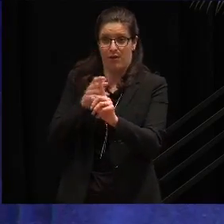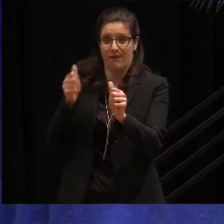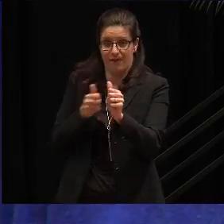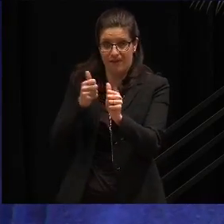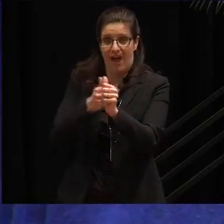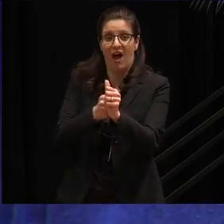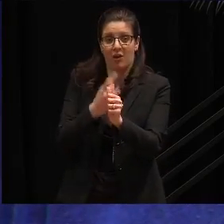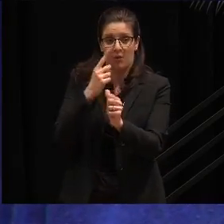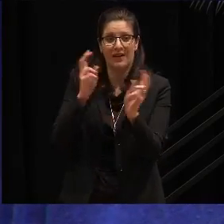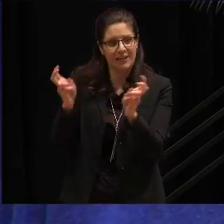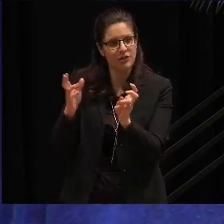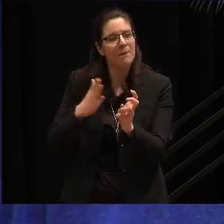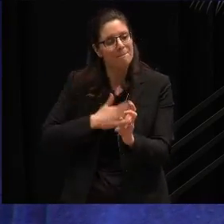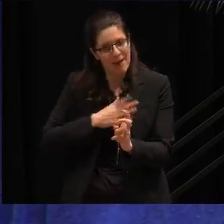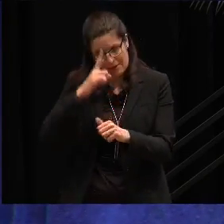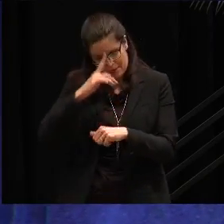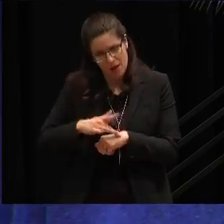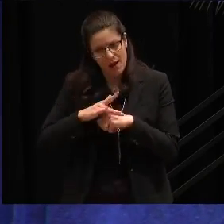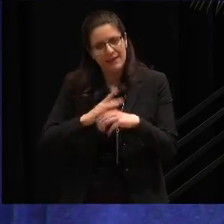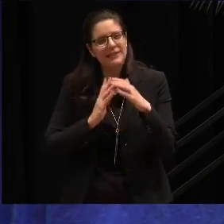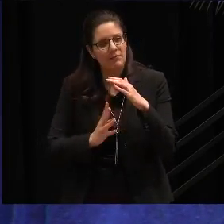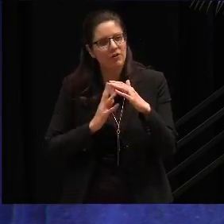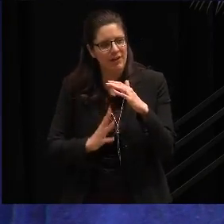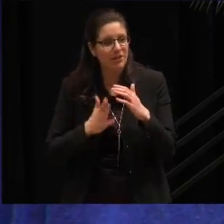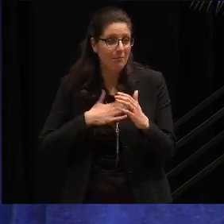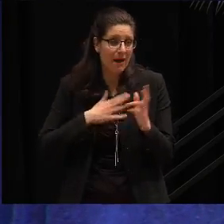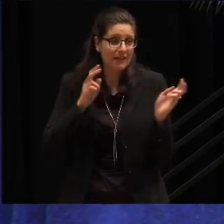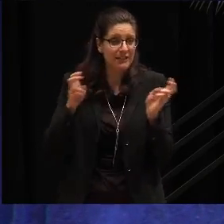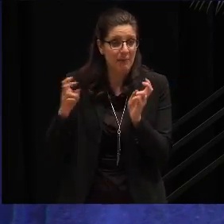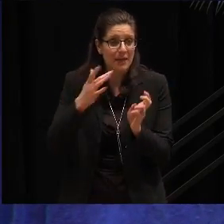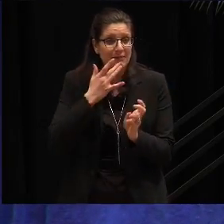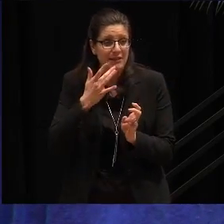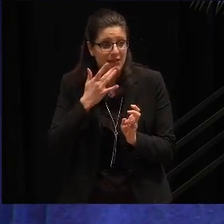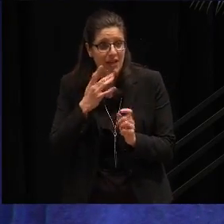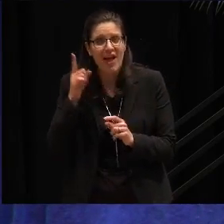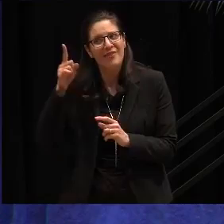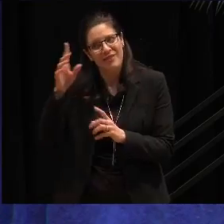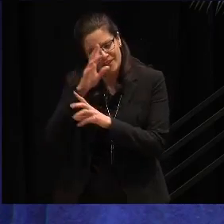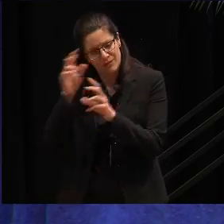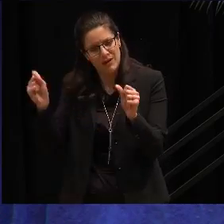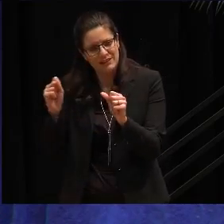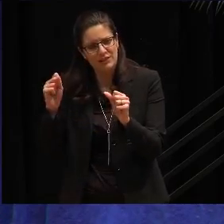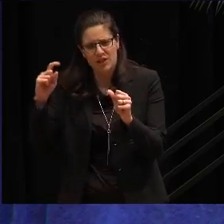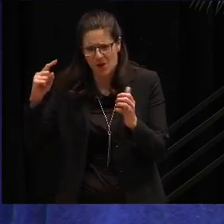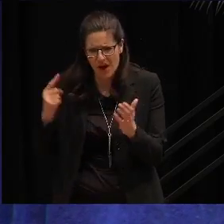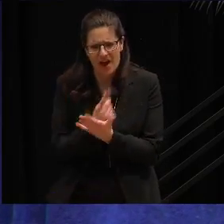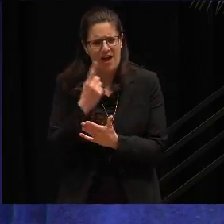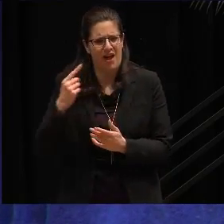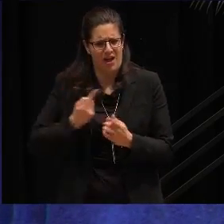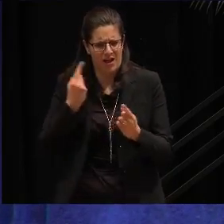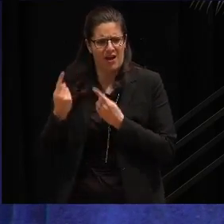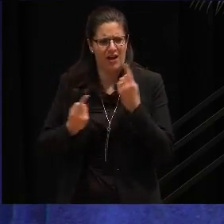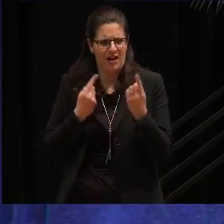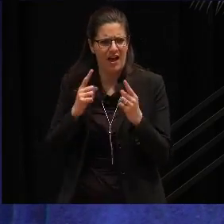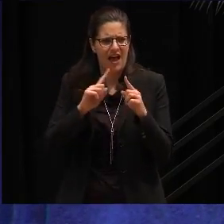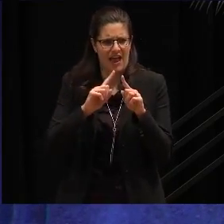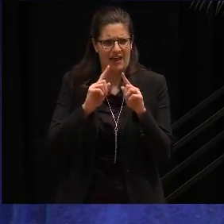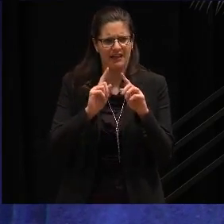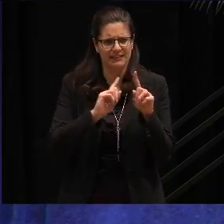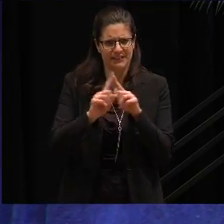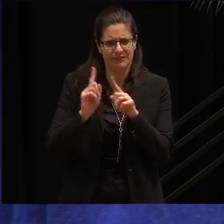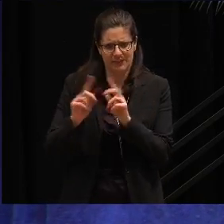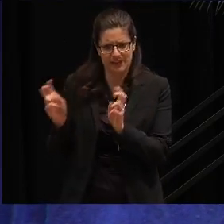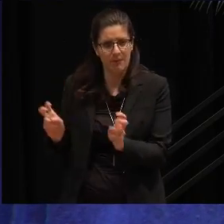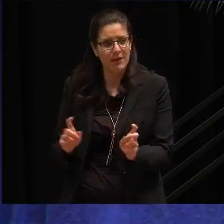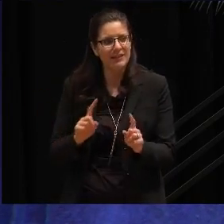follow immigration, right? That's my thing. And this president has been so offensive on so many levels. At the same time, I